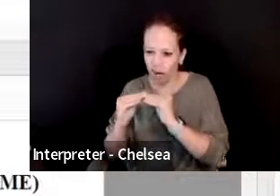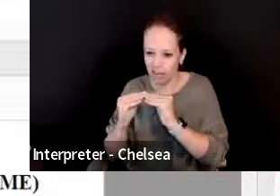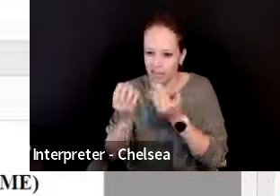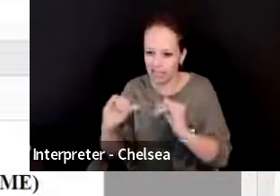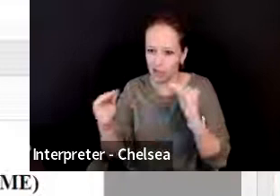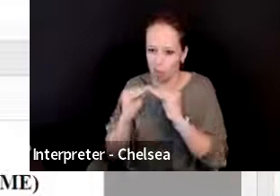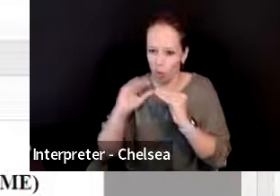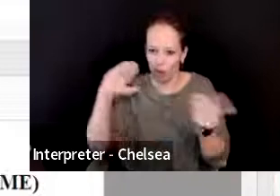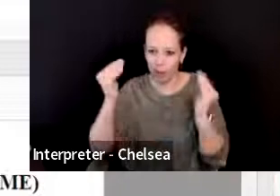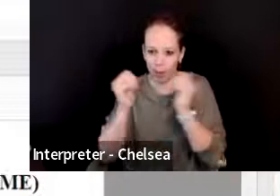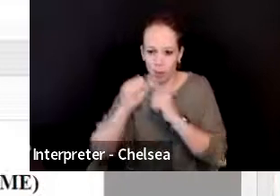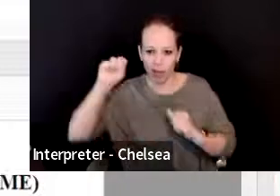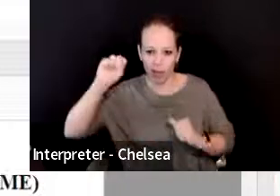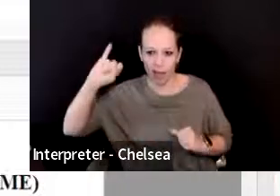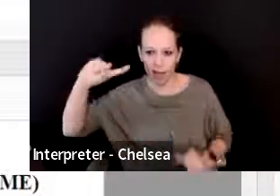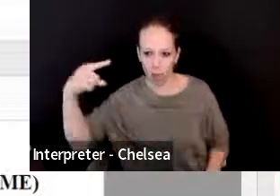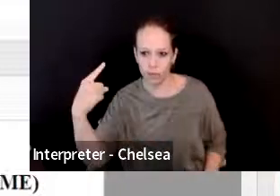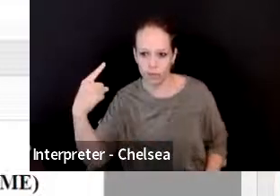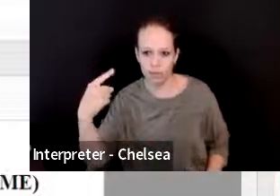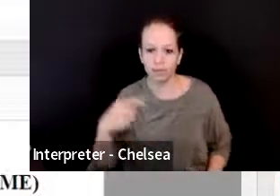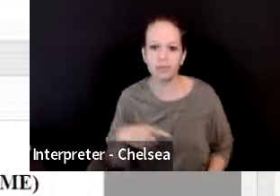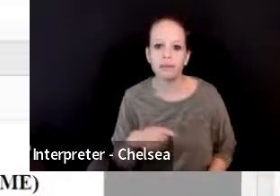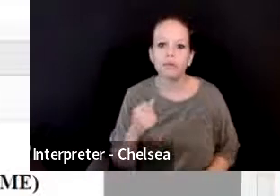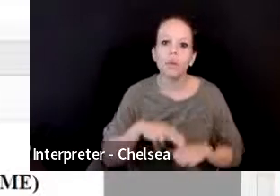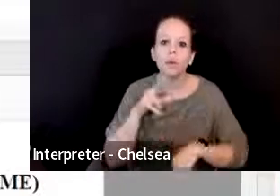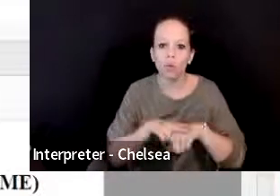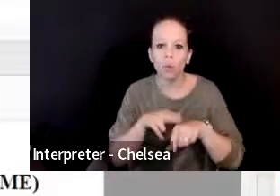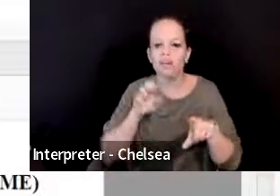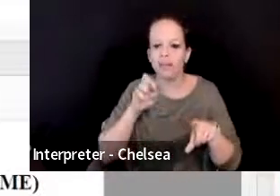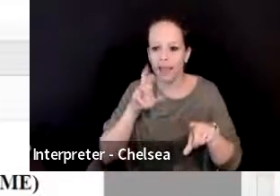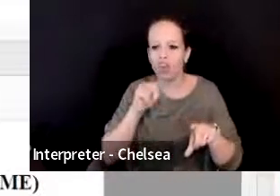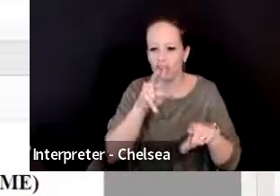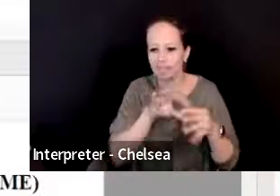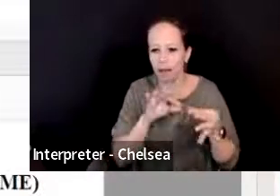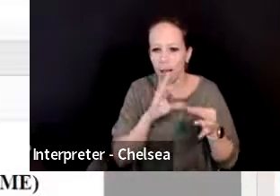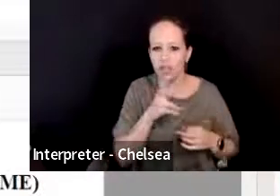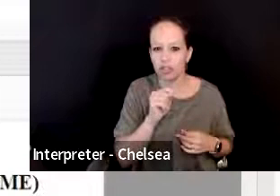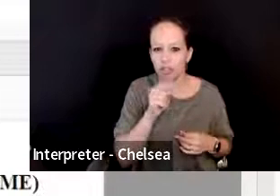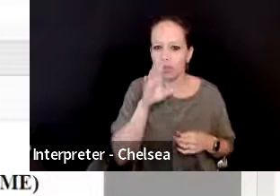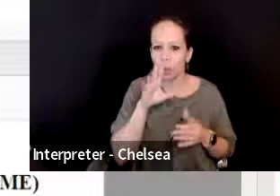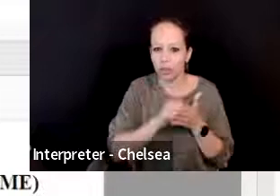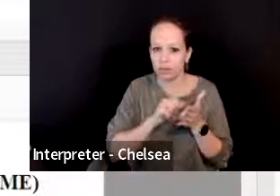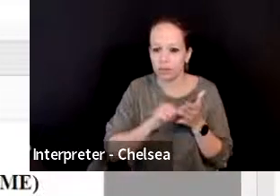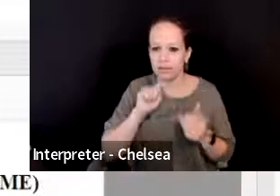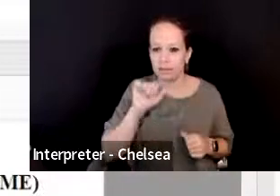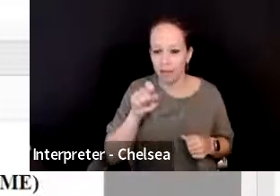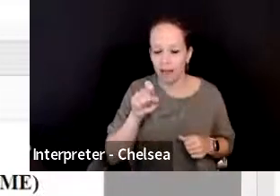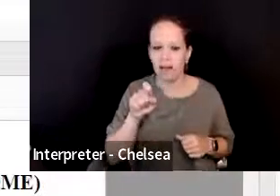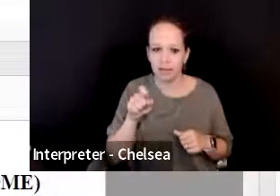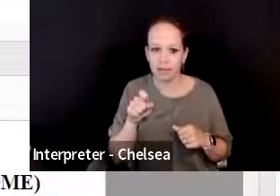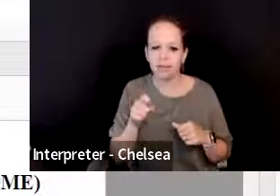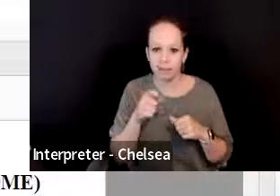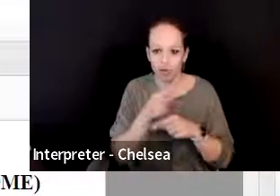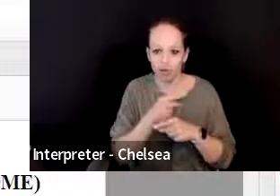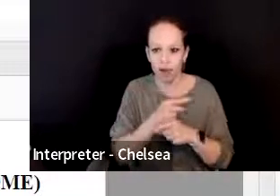So Aaron, sure, there are taxes taken out. They're still going to have more money because the taxes are not reducing their income dollar for dollar. And what